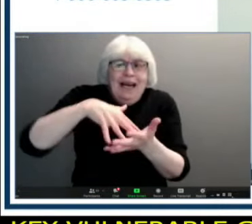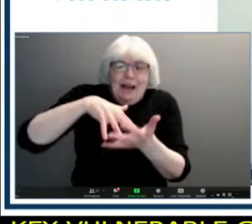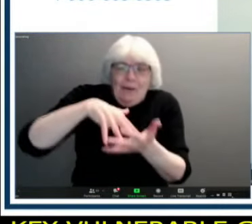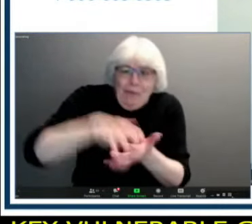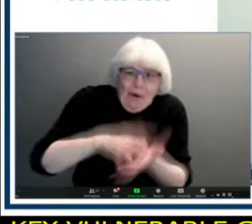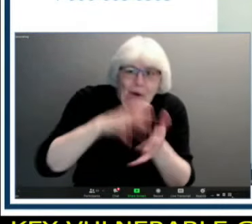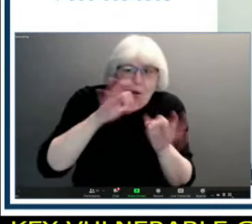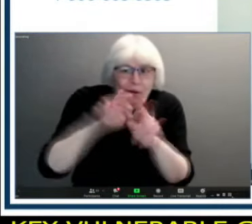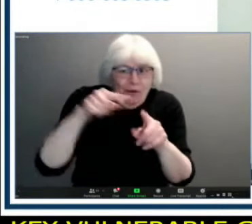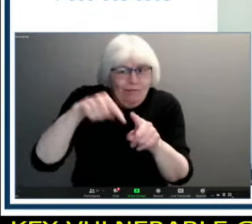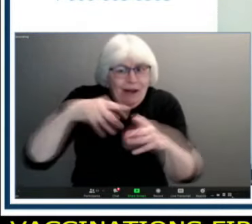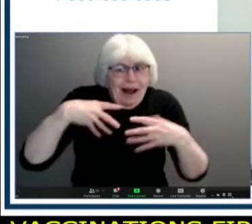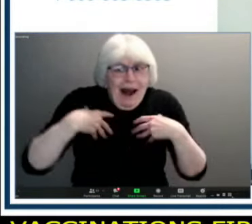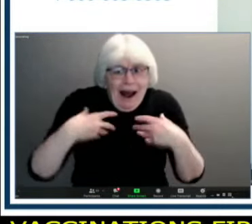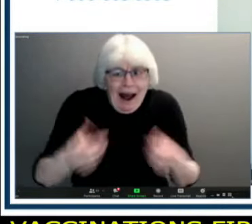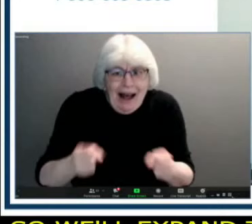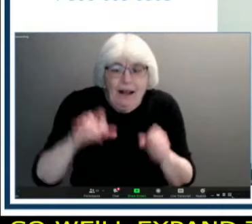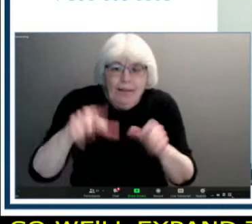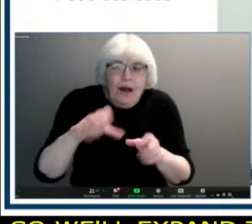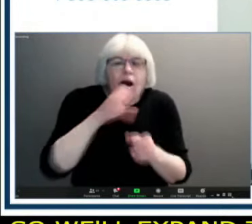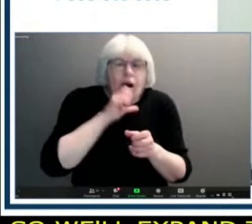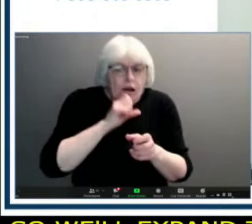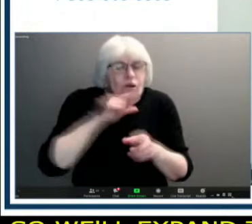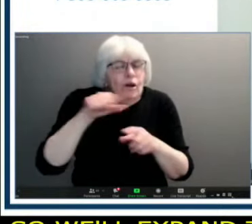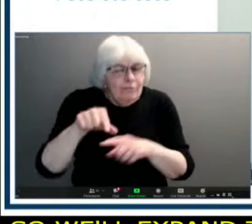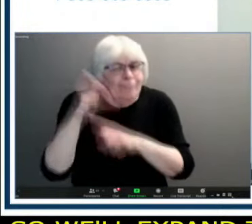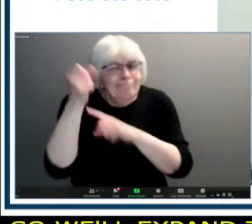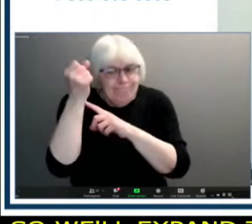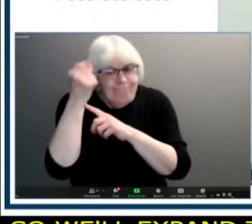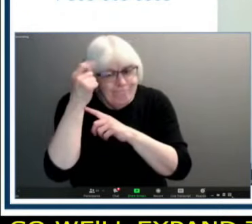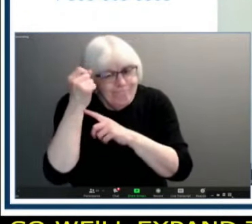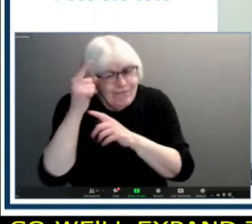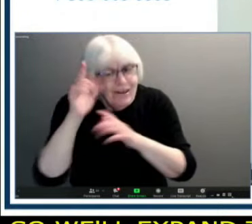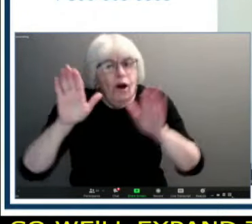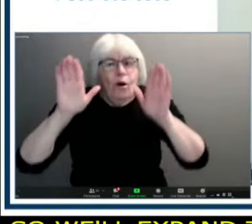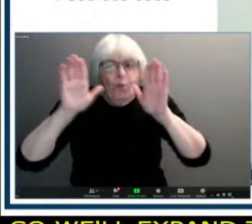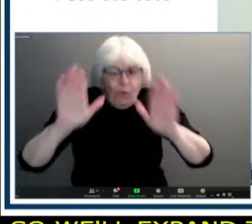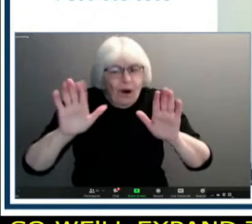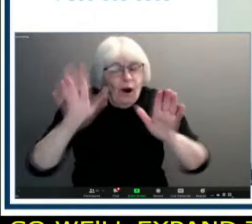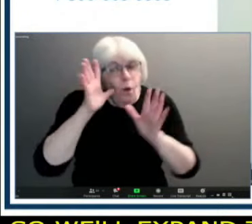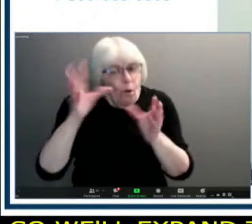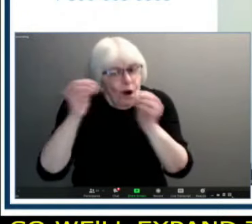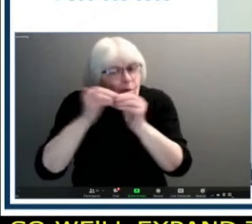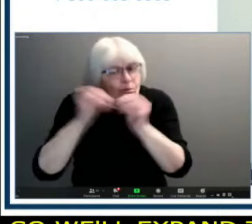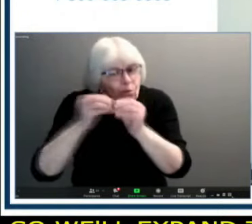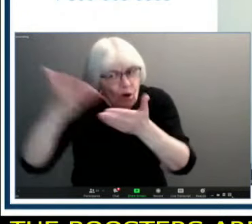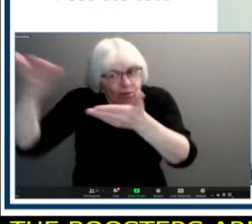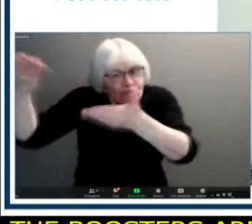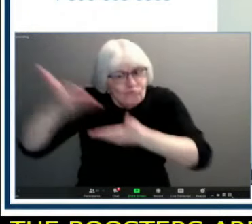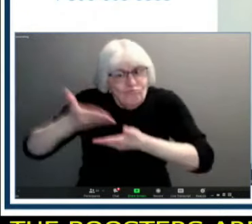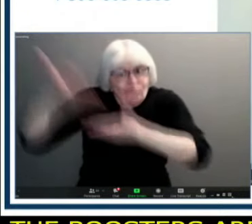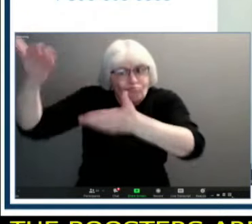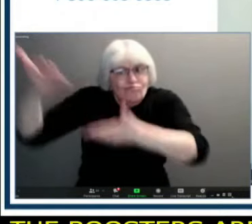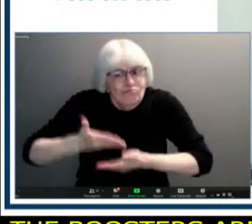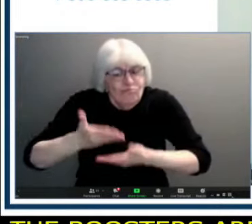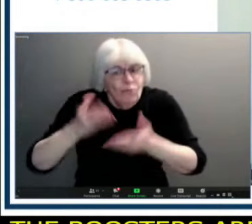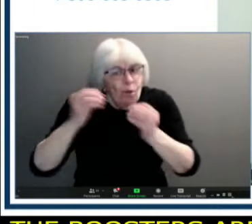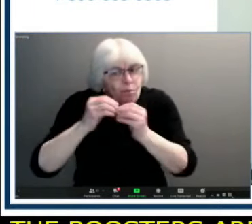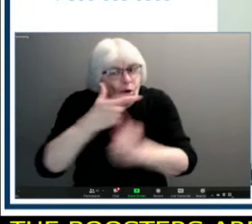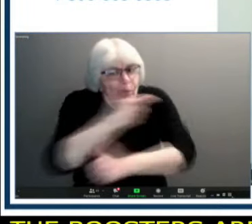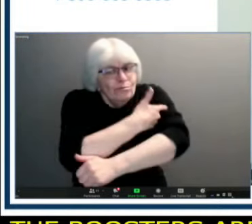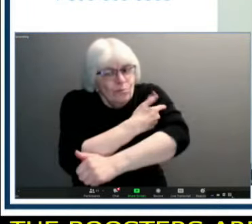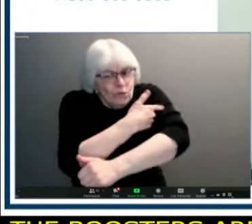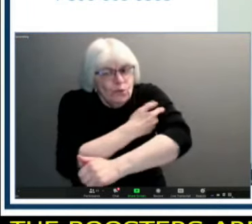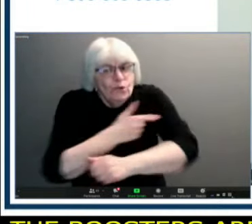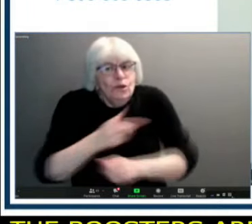coming. I can tell you that Dr. Strang and Public Health and myself, we met with Ian Rankin and Gary